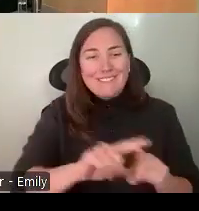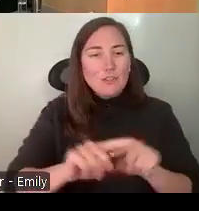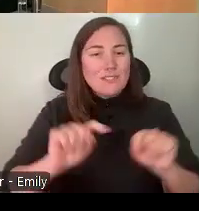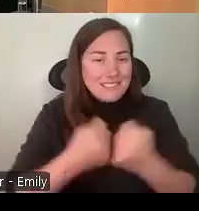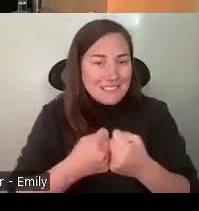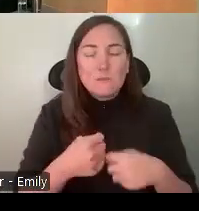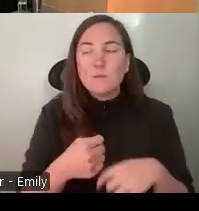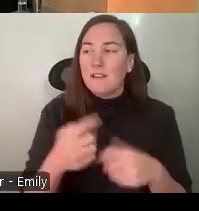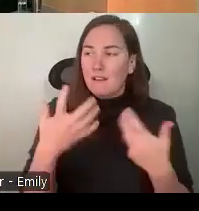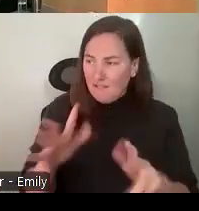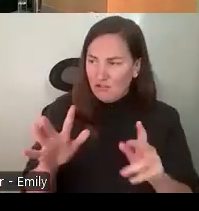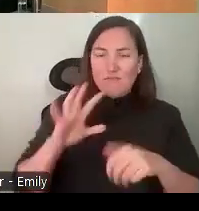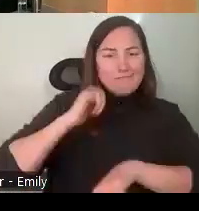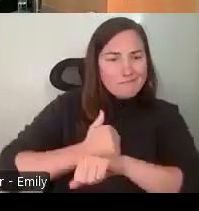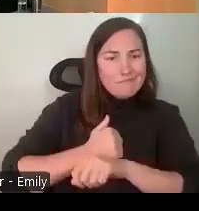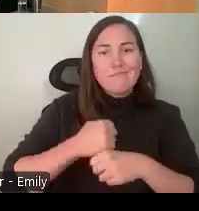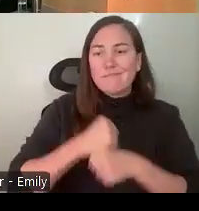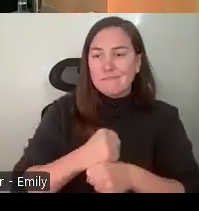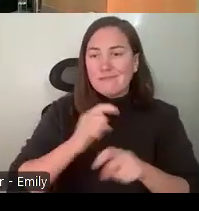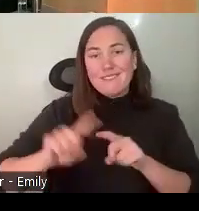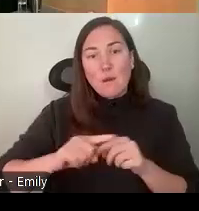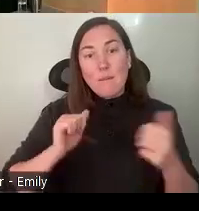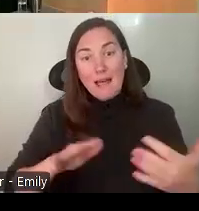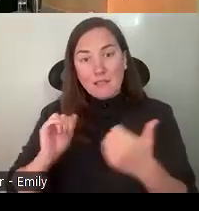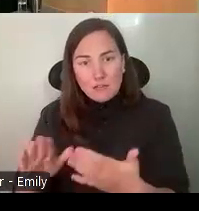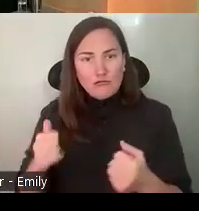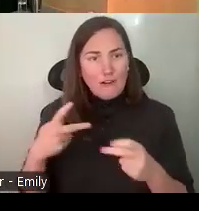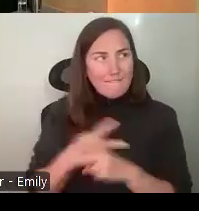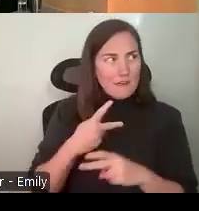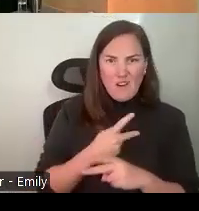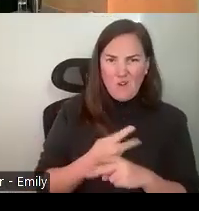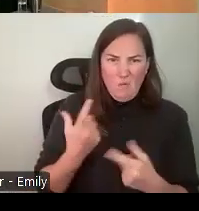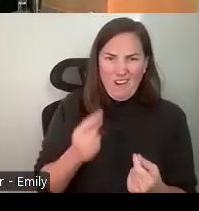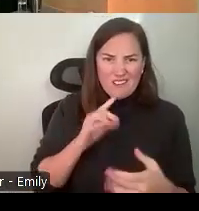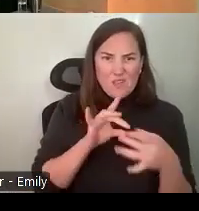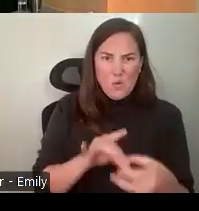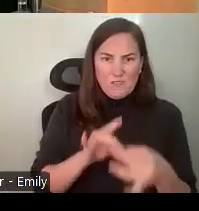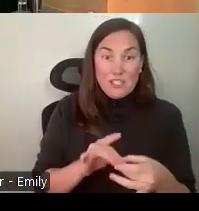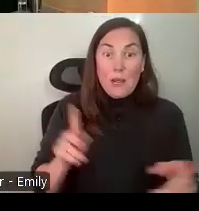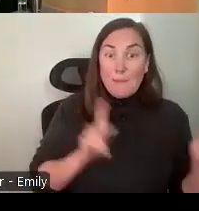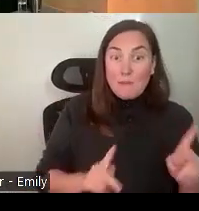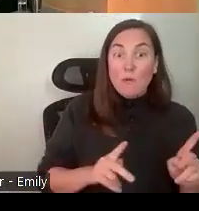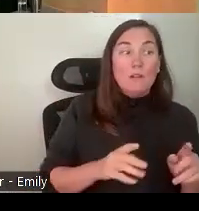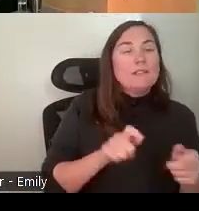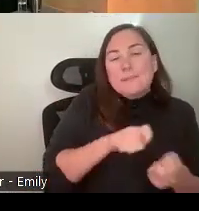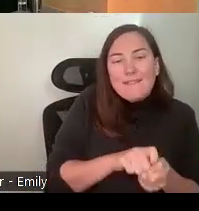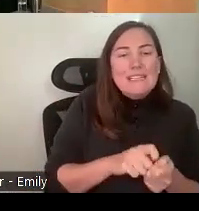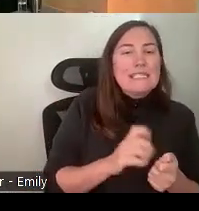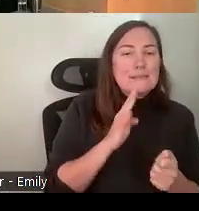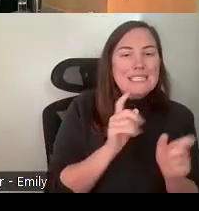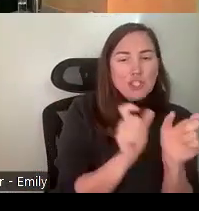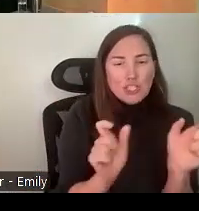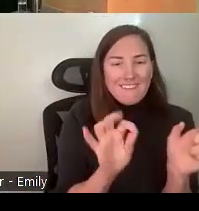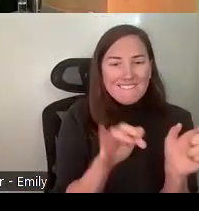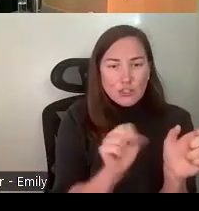have established methods to examine the association between individual speech features and how